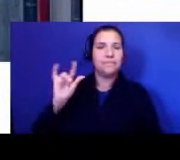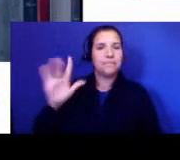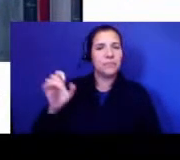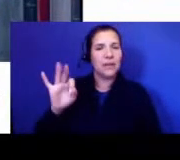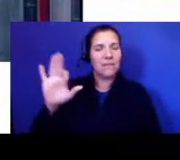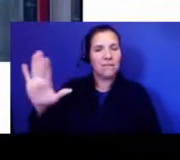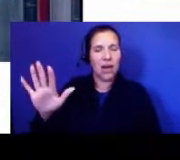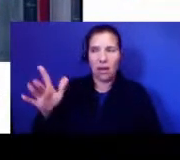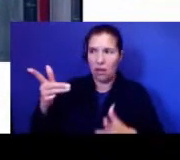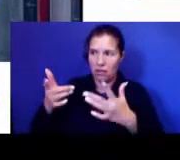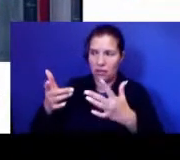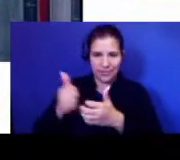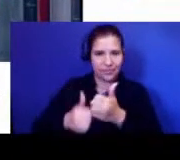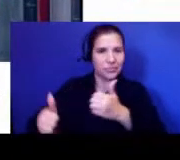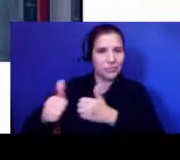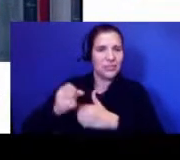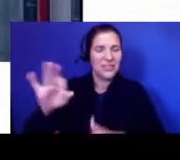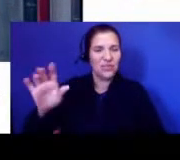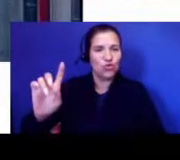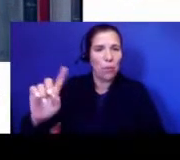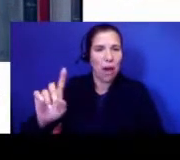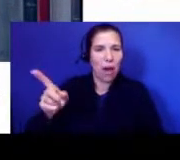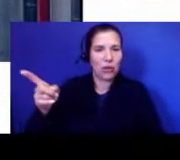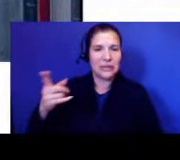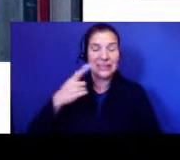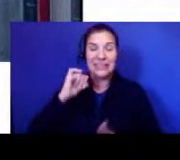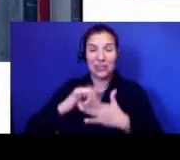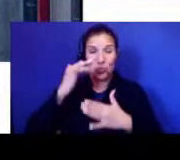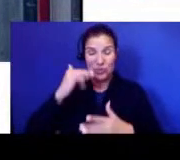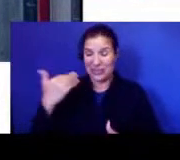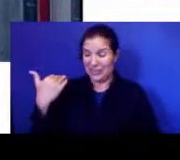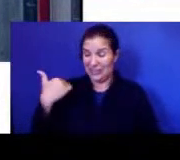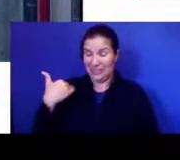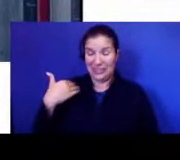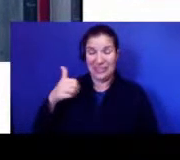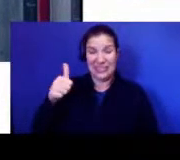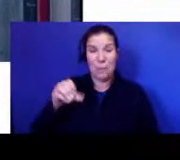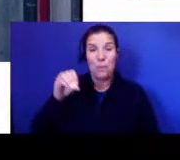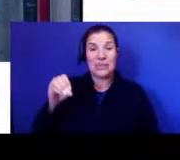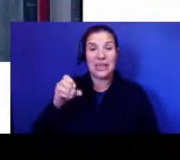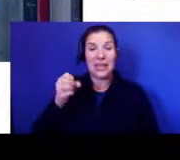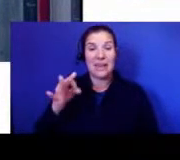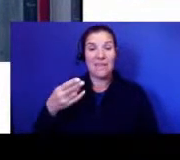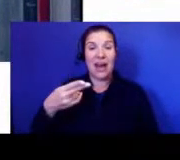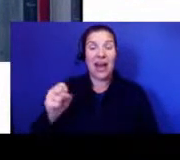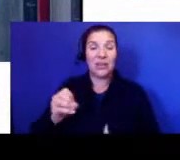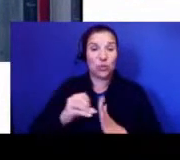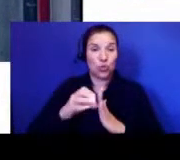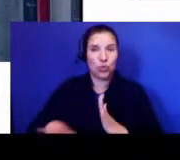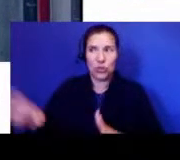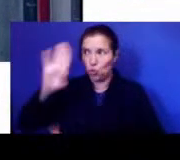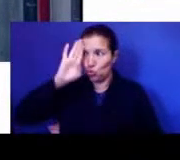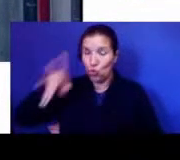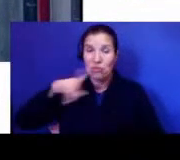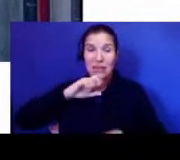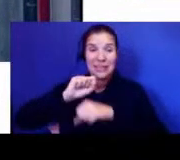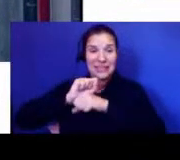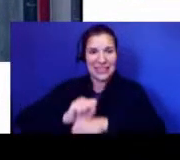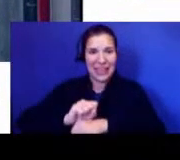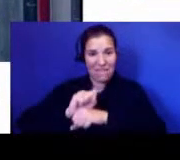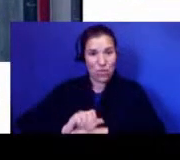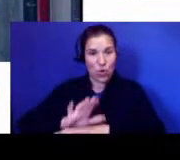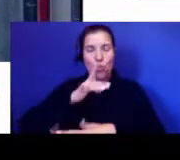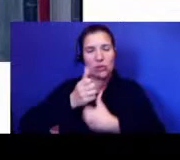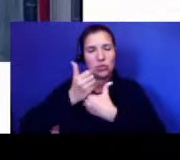democracy. This is why less than 10% of high school seniors know that slavery was the cause of the Civil